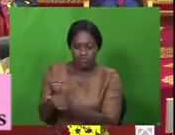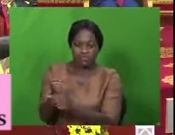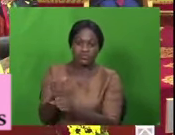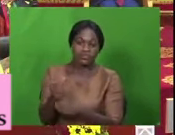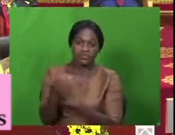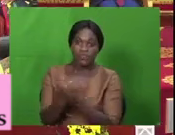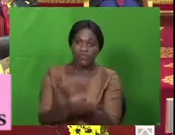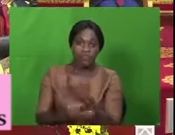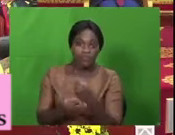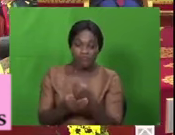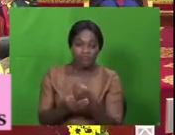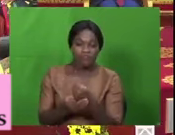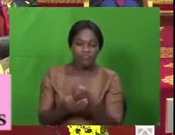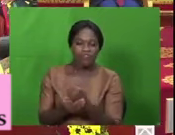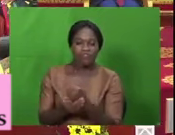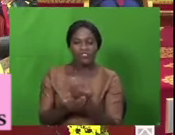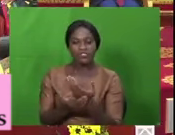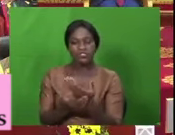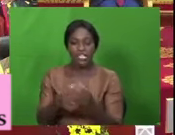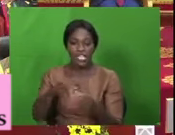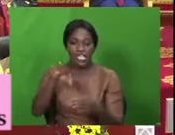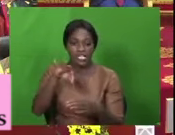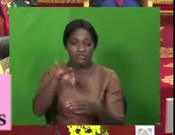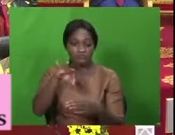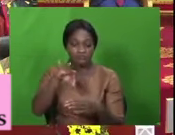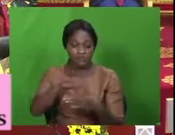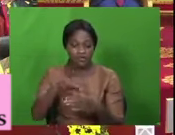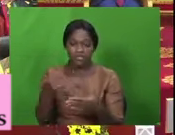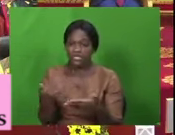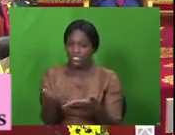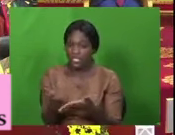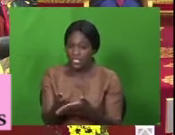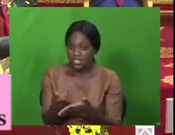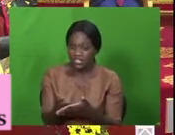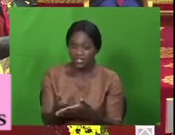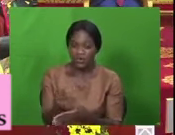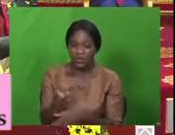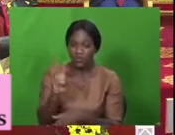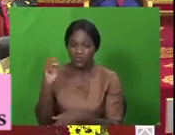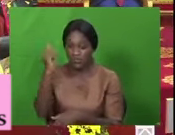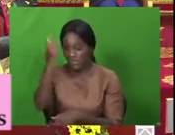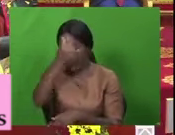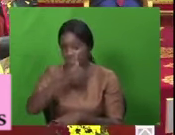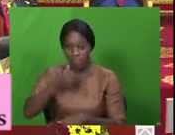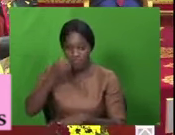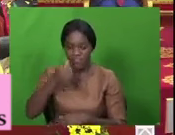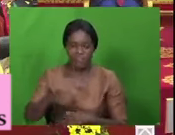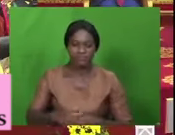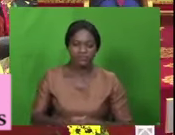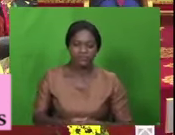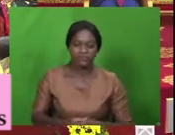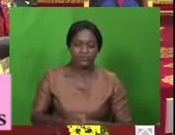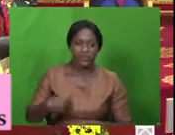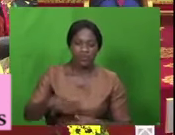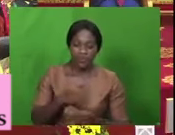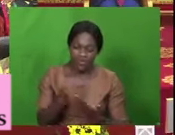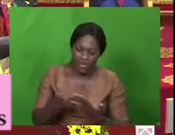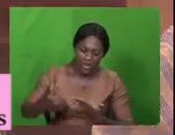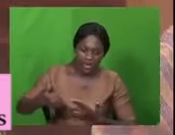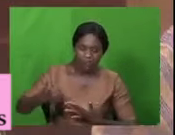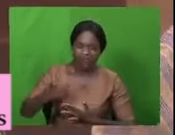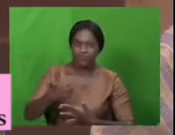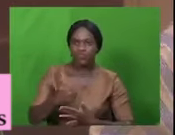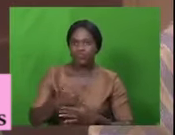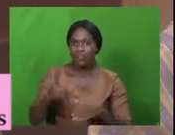Africa. The sovereign credit rating agencies have upgraded our ratings and